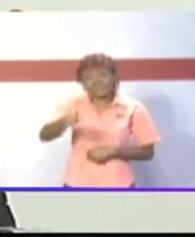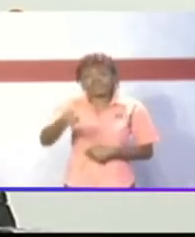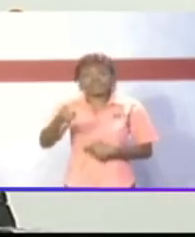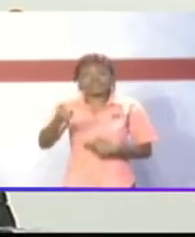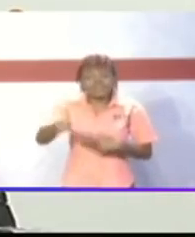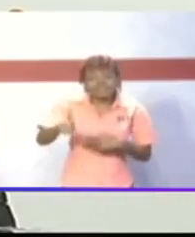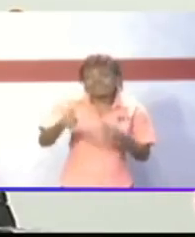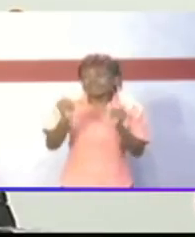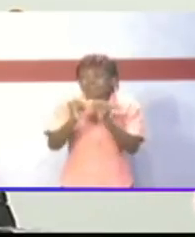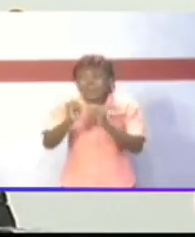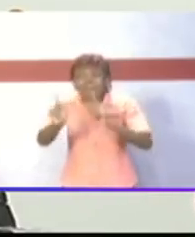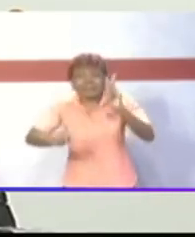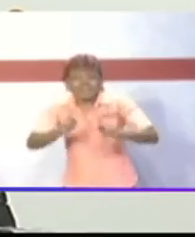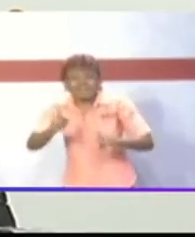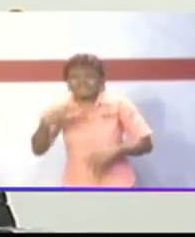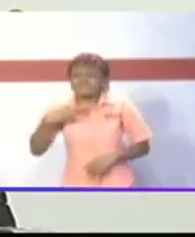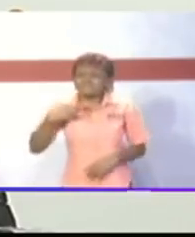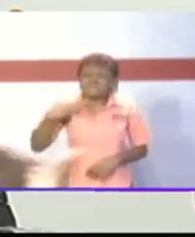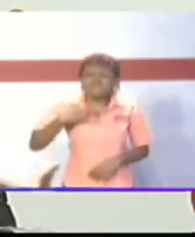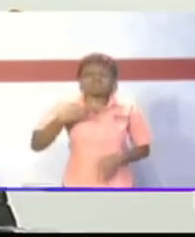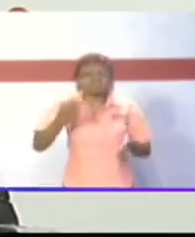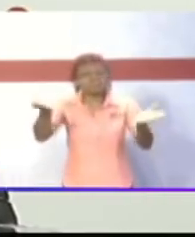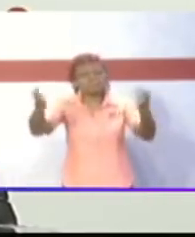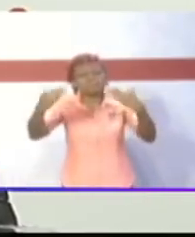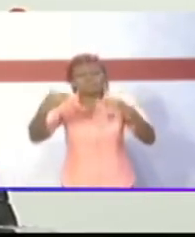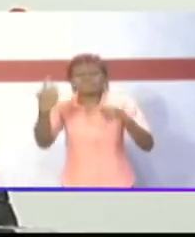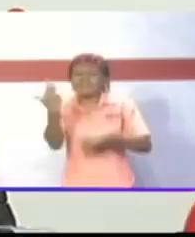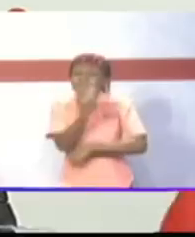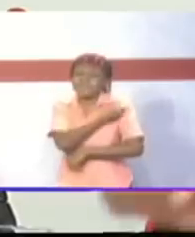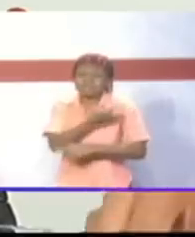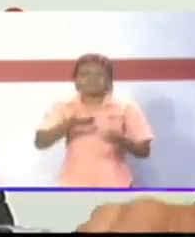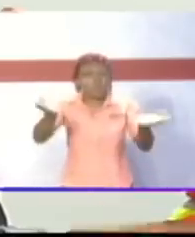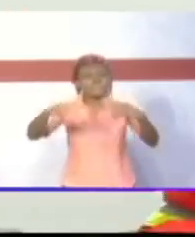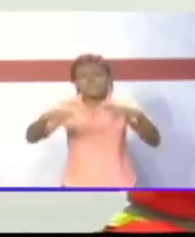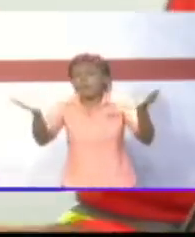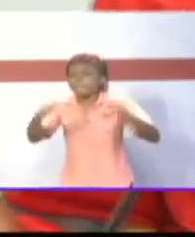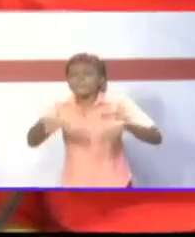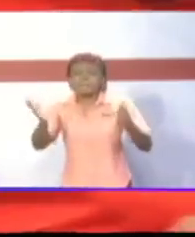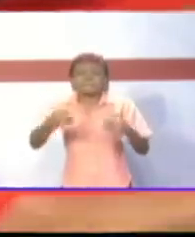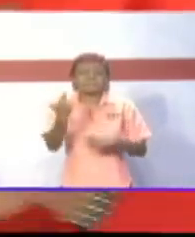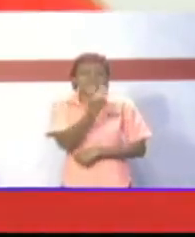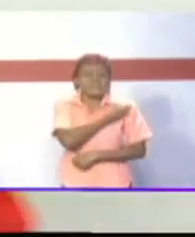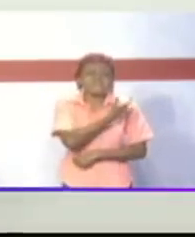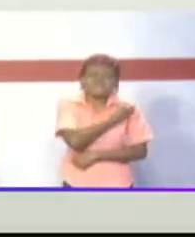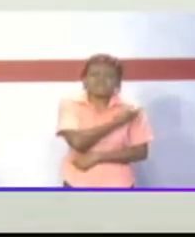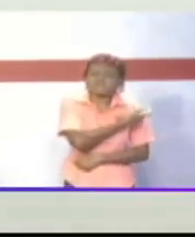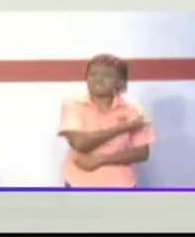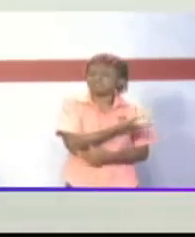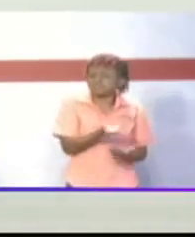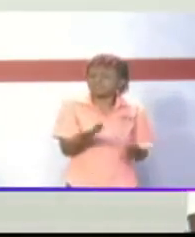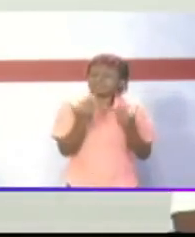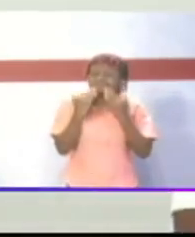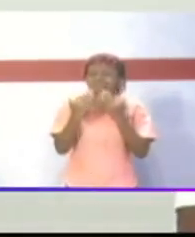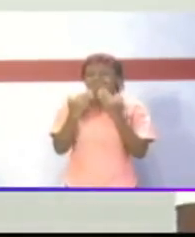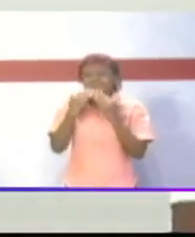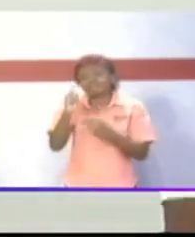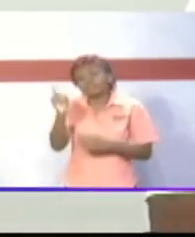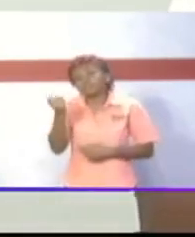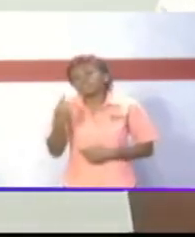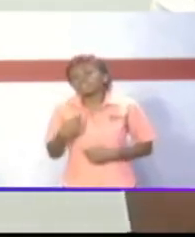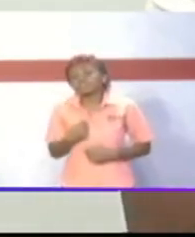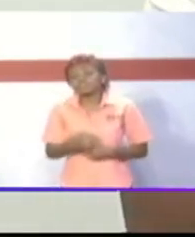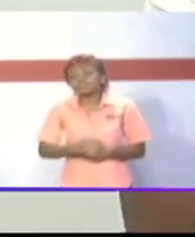long and short of it. Thank you very much, Kim, for raising an important issue. Thank you very much, Minister. And at this time, we want to